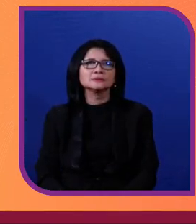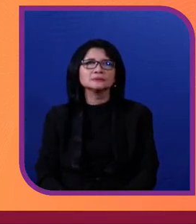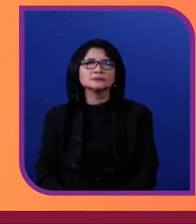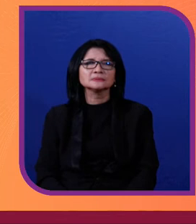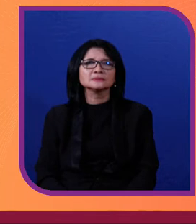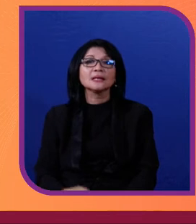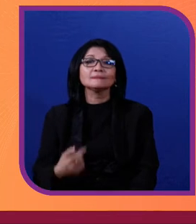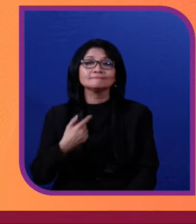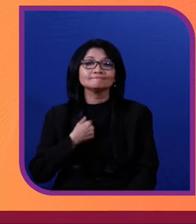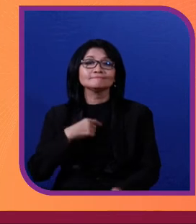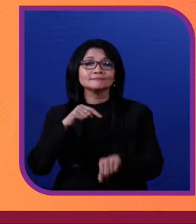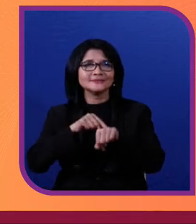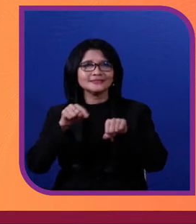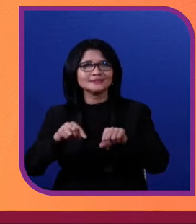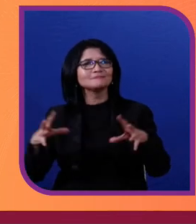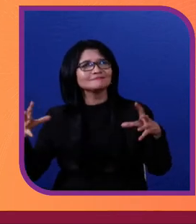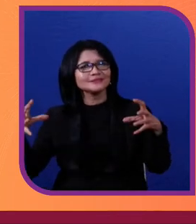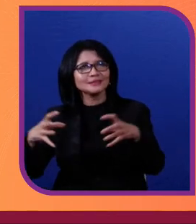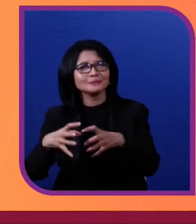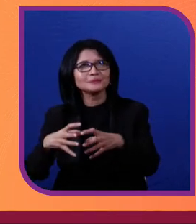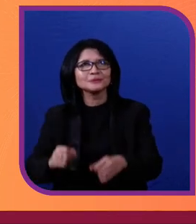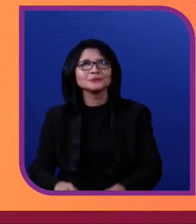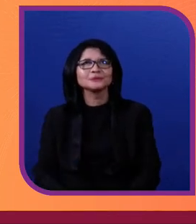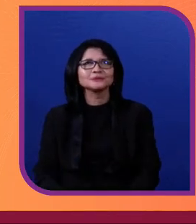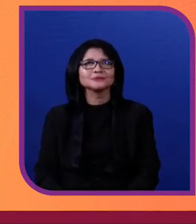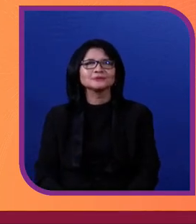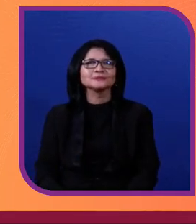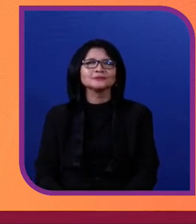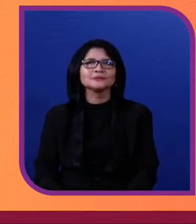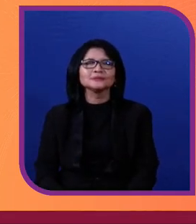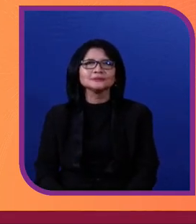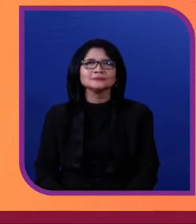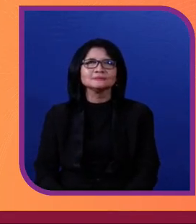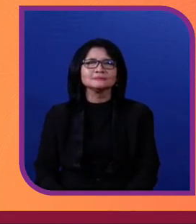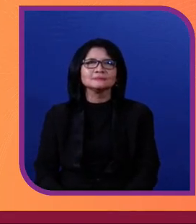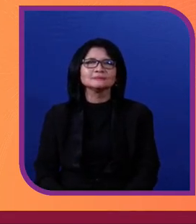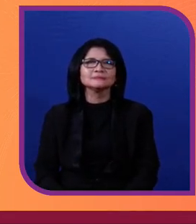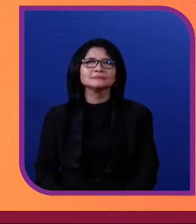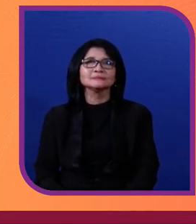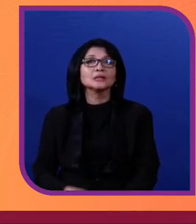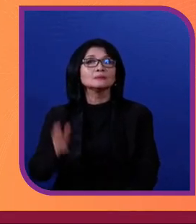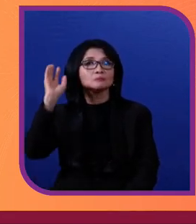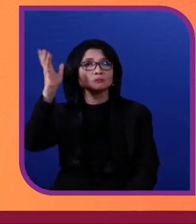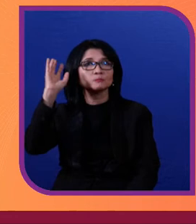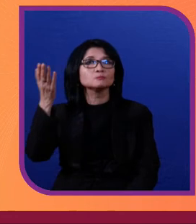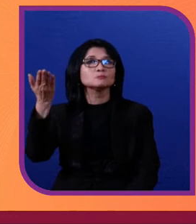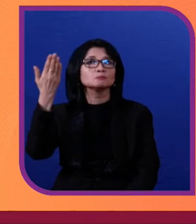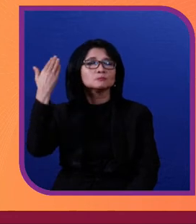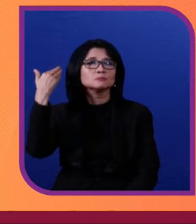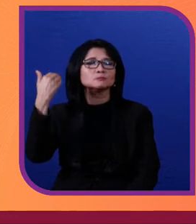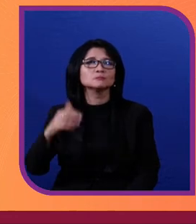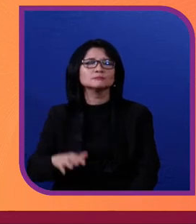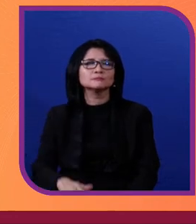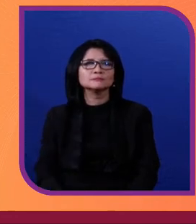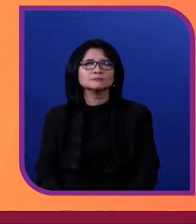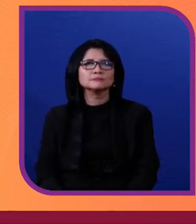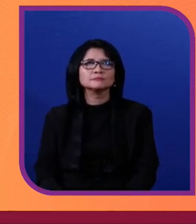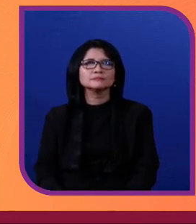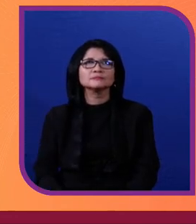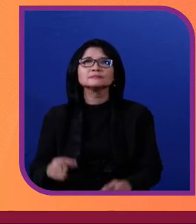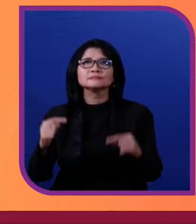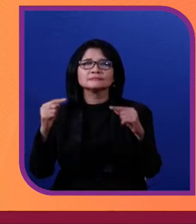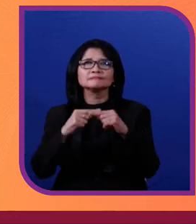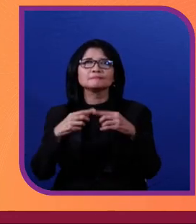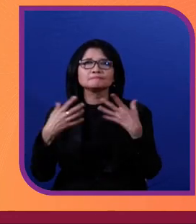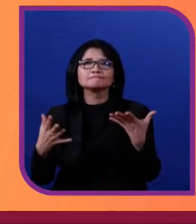panelis Pak Luki Pak Edwin Anda tanpa Andre about a How Finance our